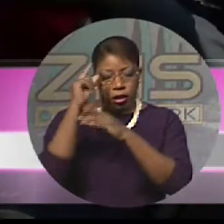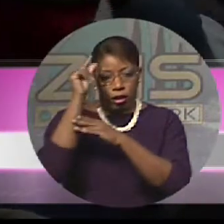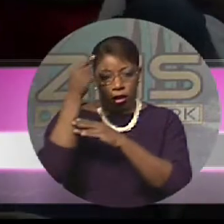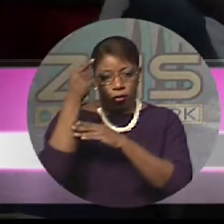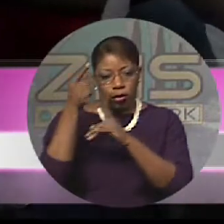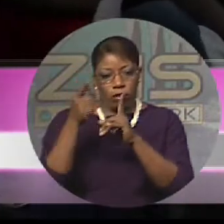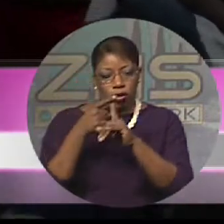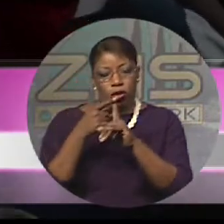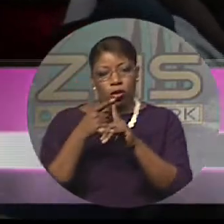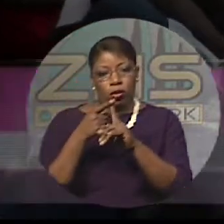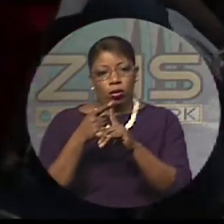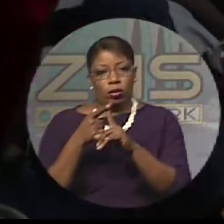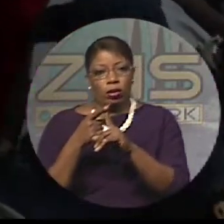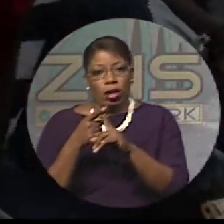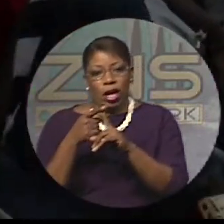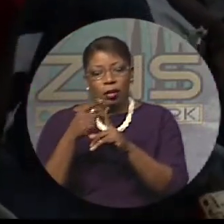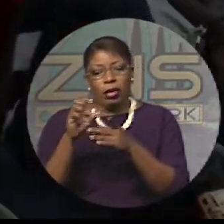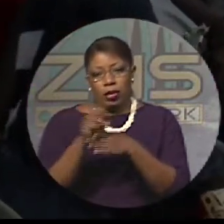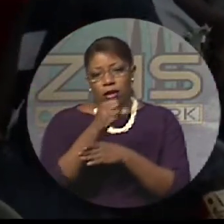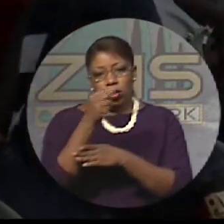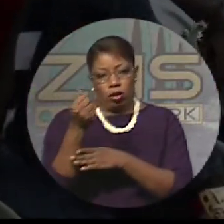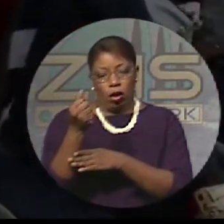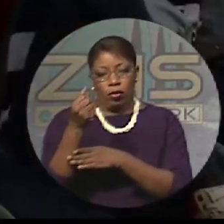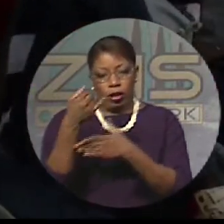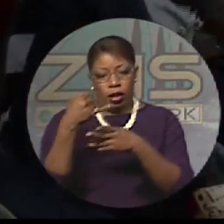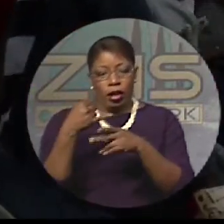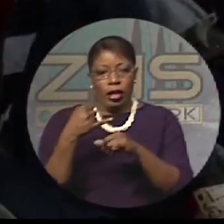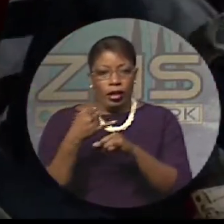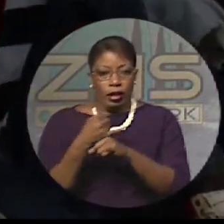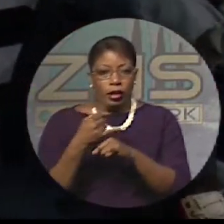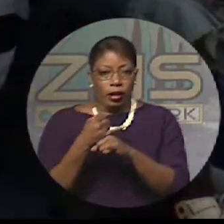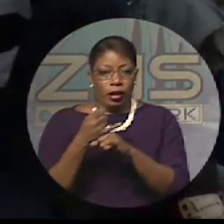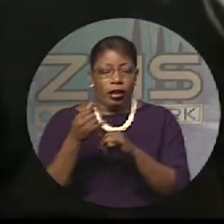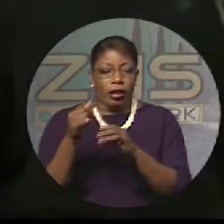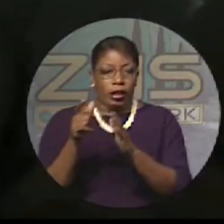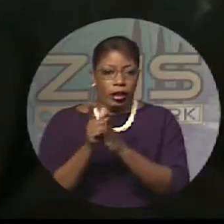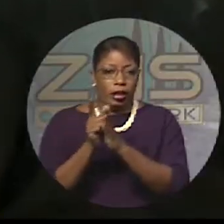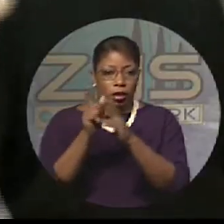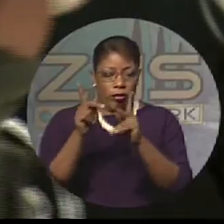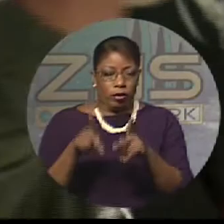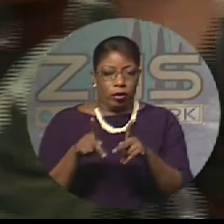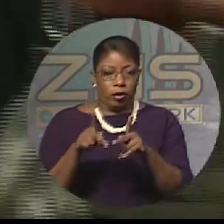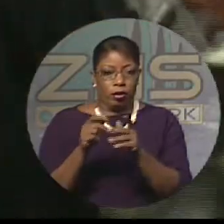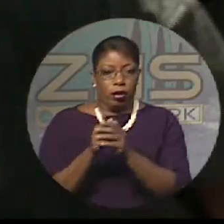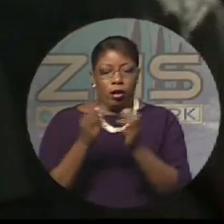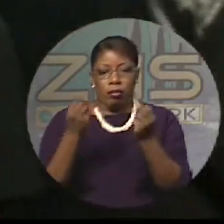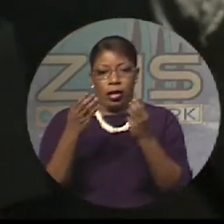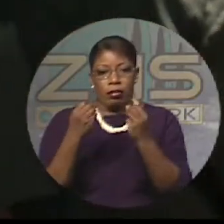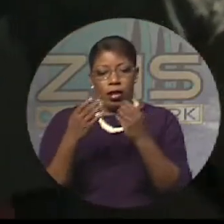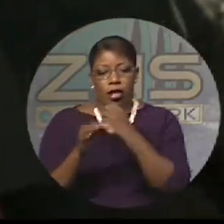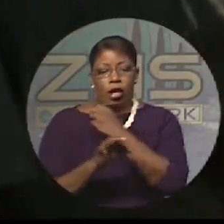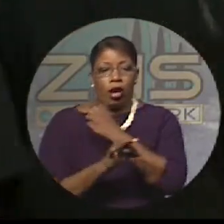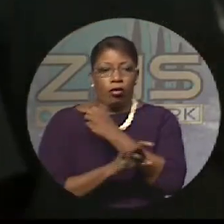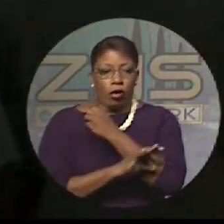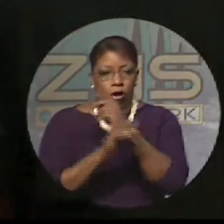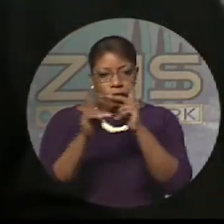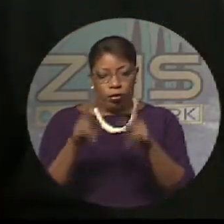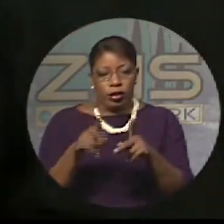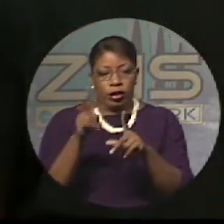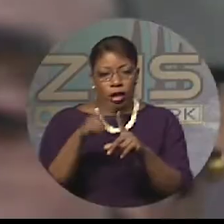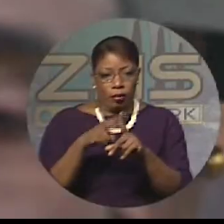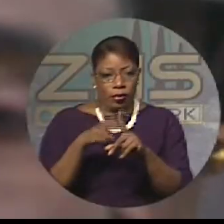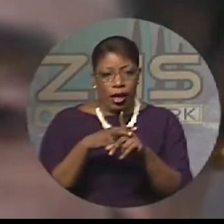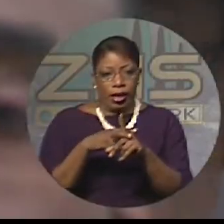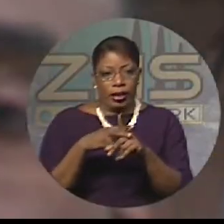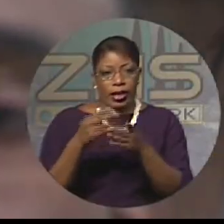legal status of some of the country's migrants. The bishop highlighted a situation where many foreigners apply, but he claims few receive a